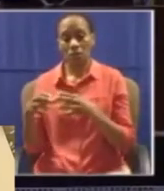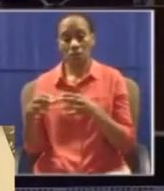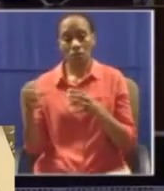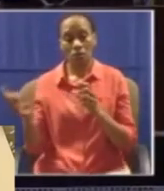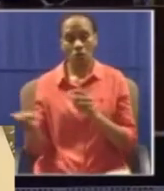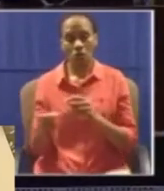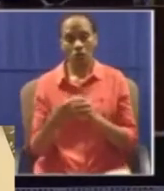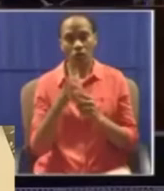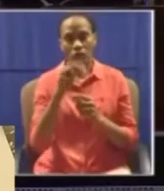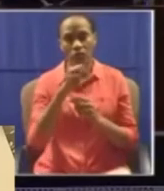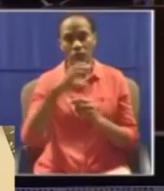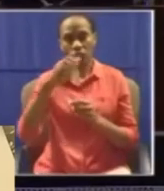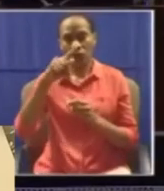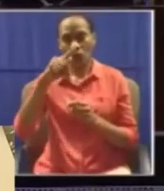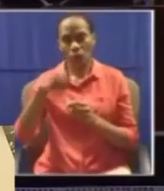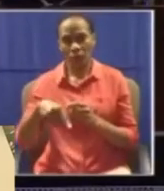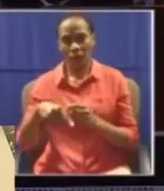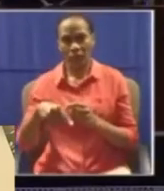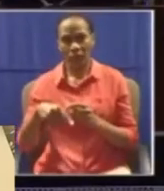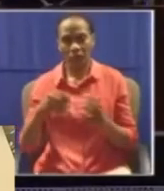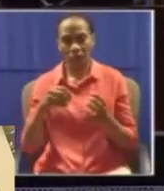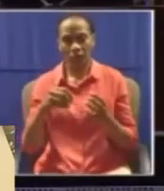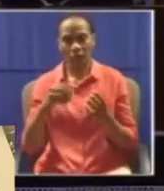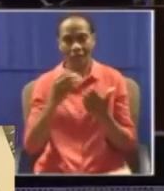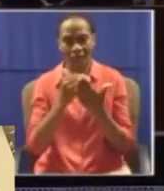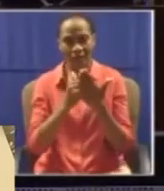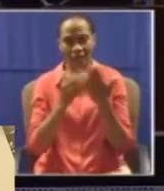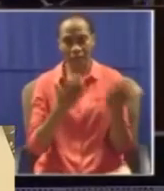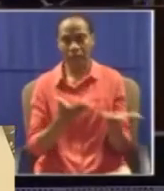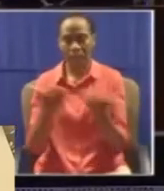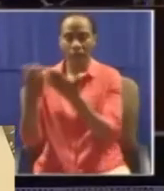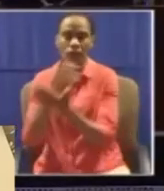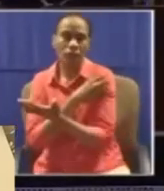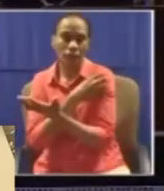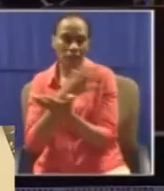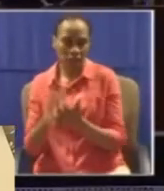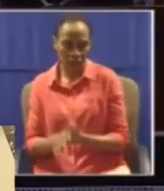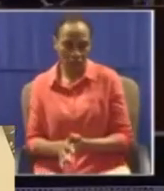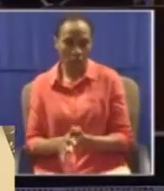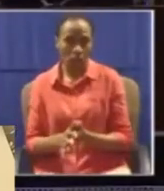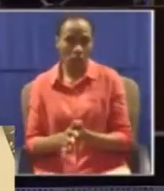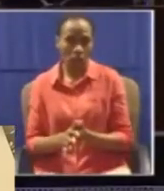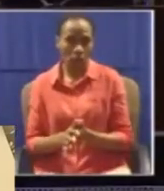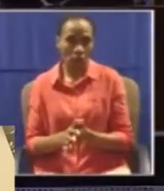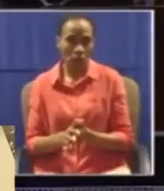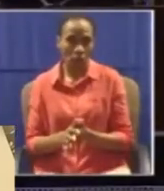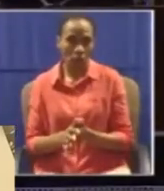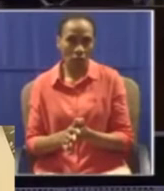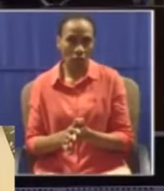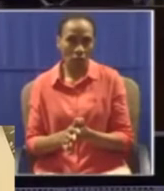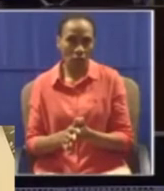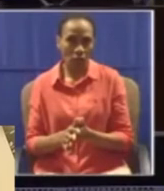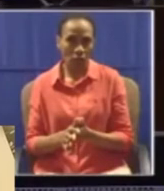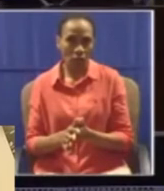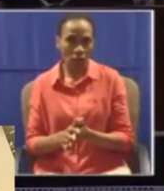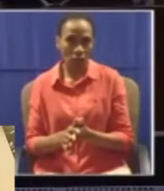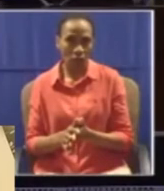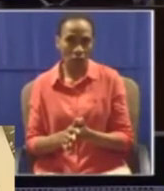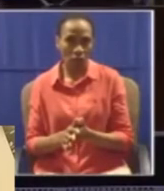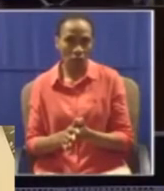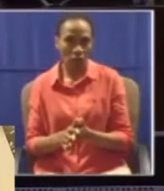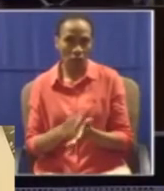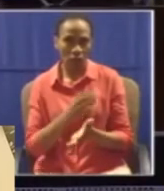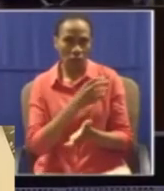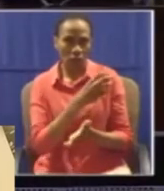and compile and forward to a minister a final short list. The minister after consultation of a relevant